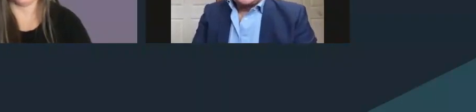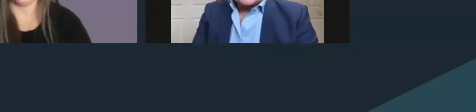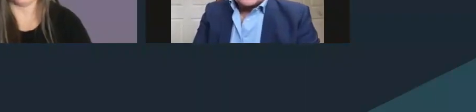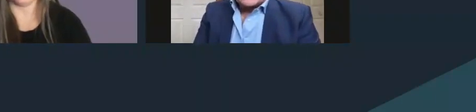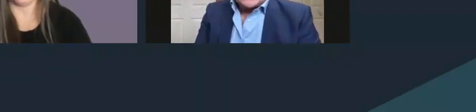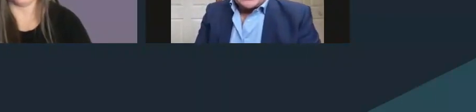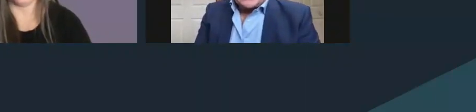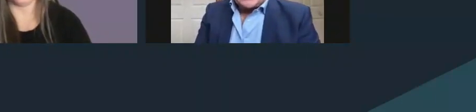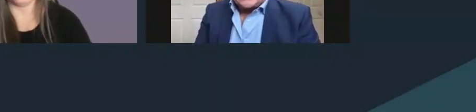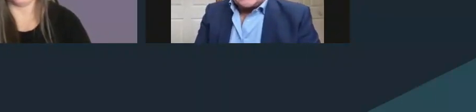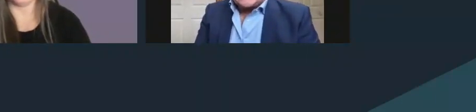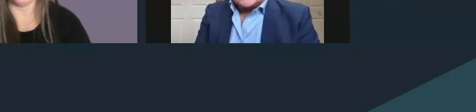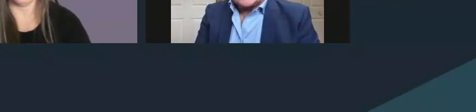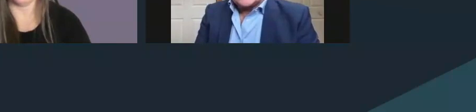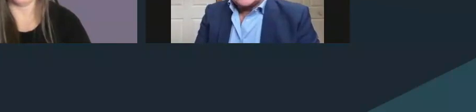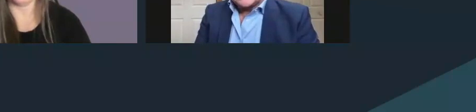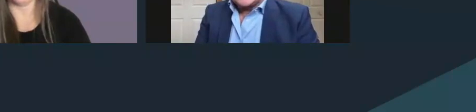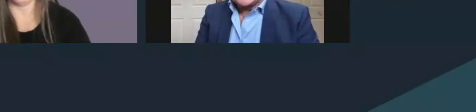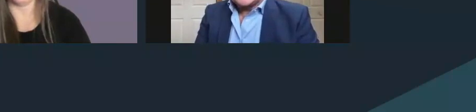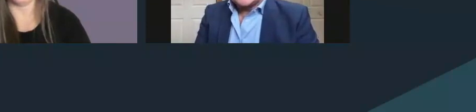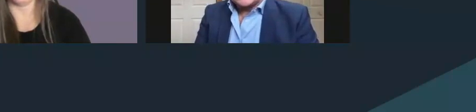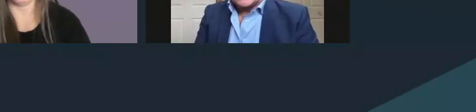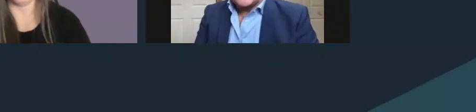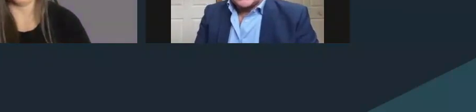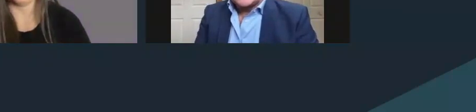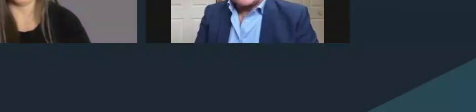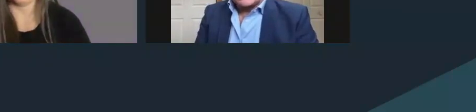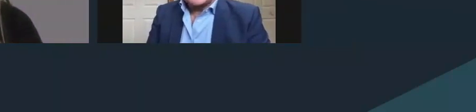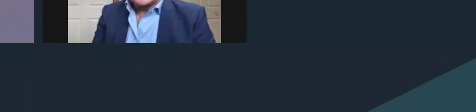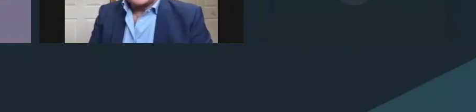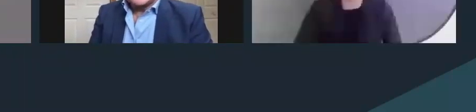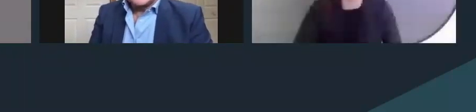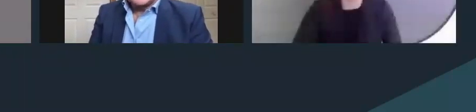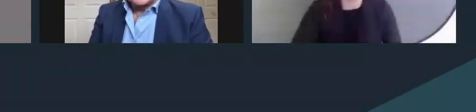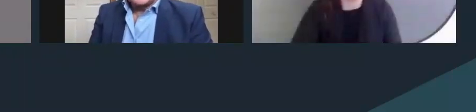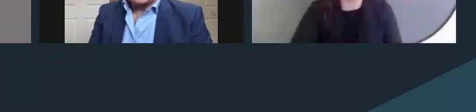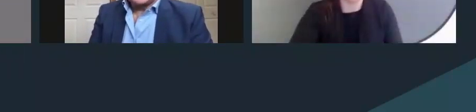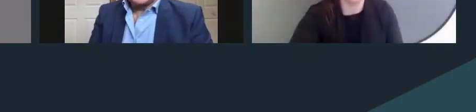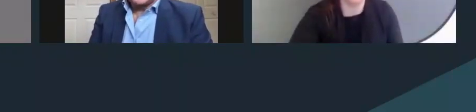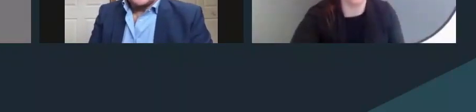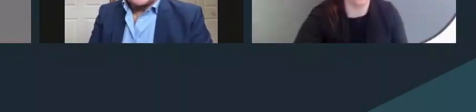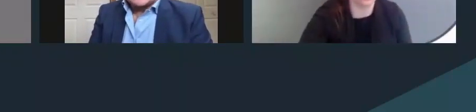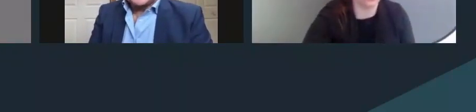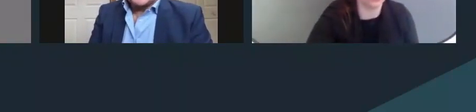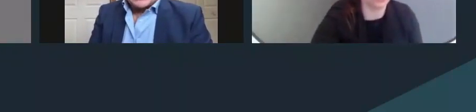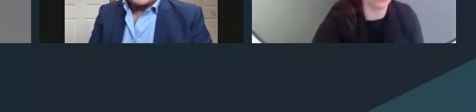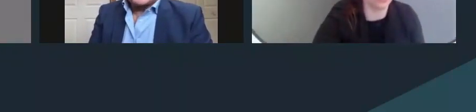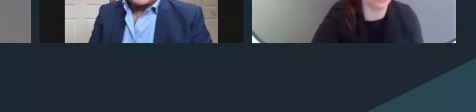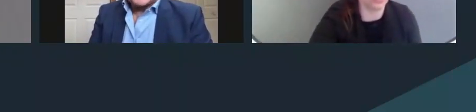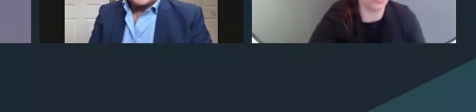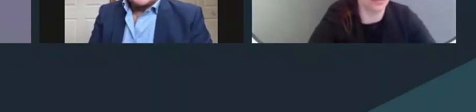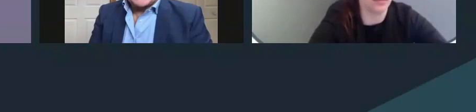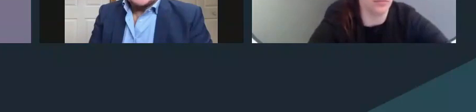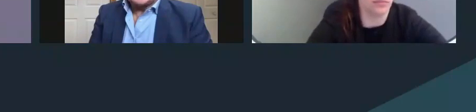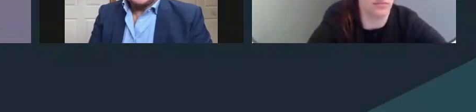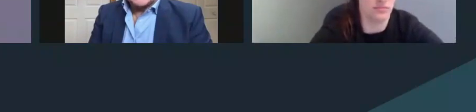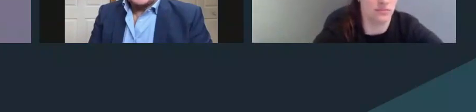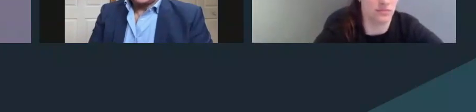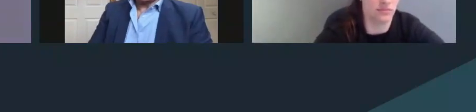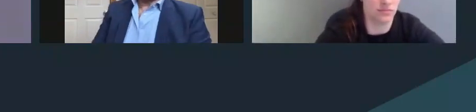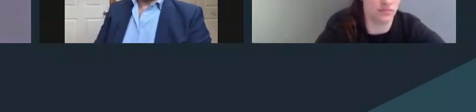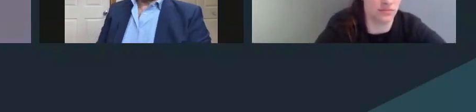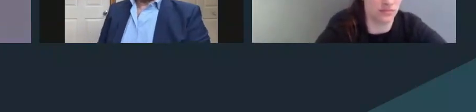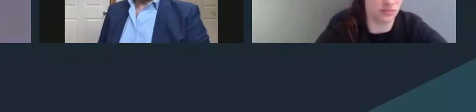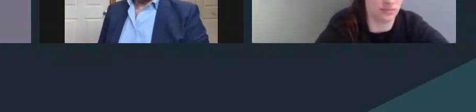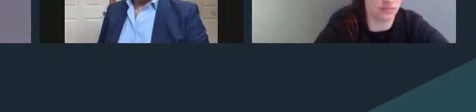I believe also the Inuit associations in Ottawa and Toronto offer programs, perhaps in Winnipeg too, but I know